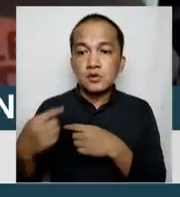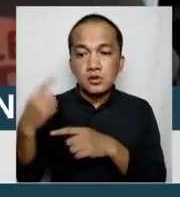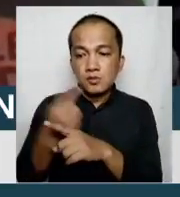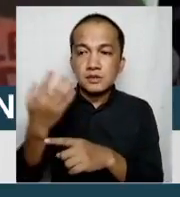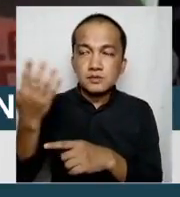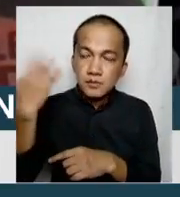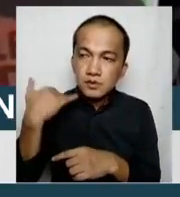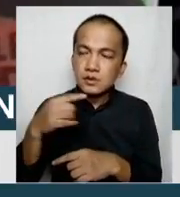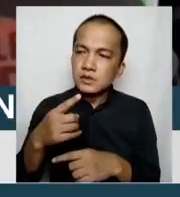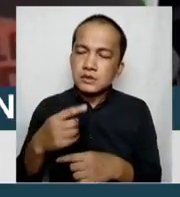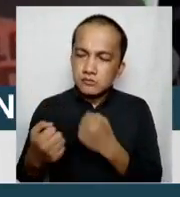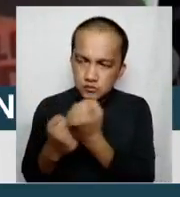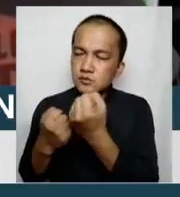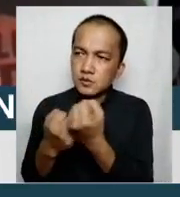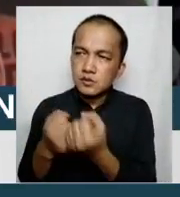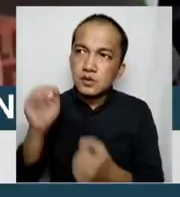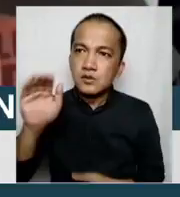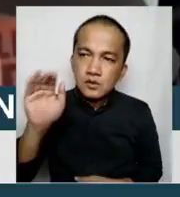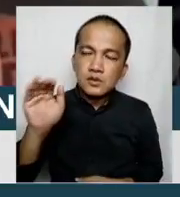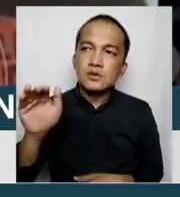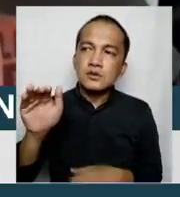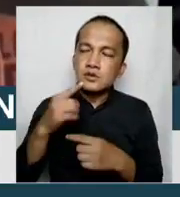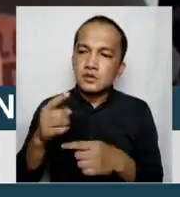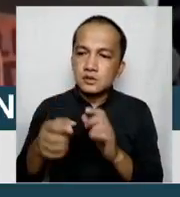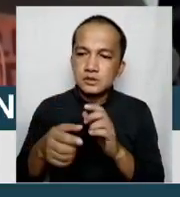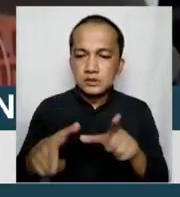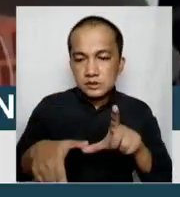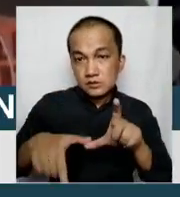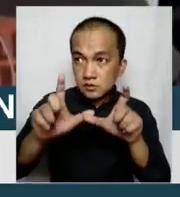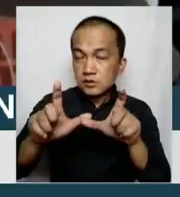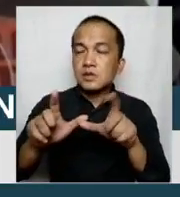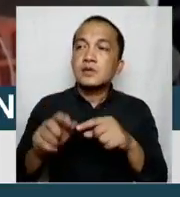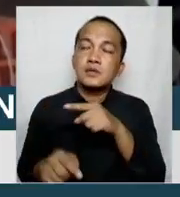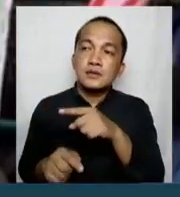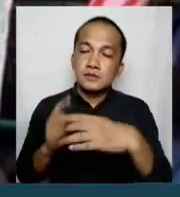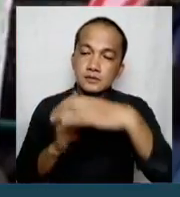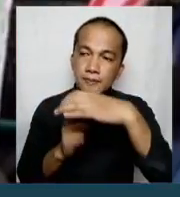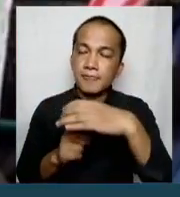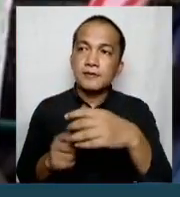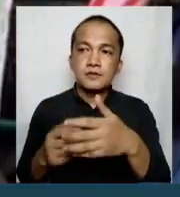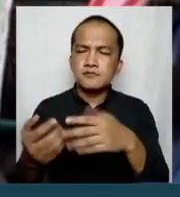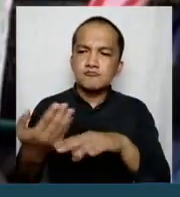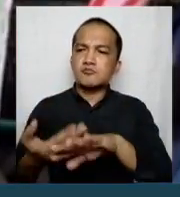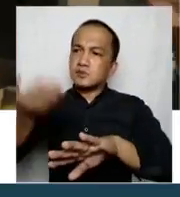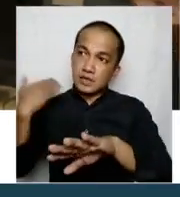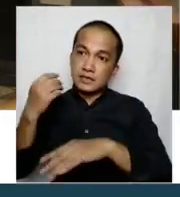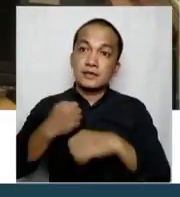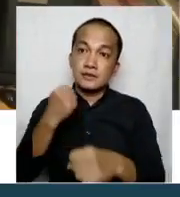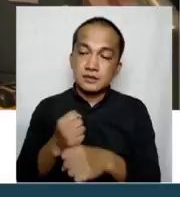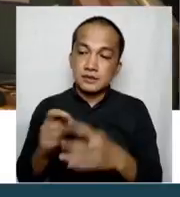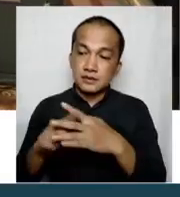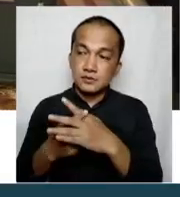were really supporting the call to renew the ABS-CBN franchise, even as early as last year, and especially starting